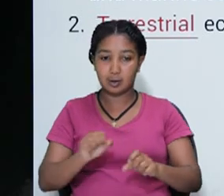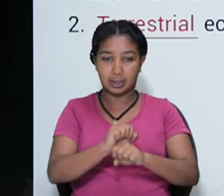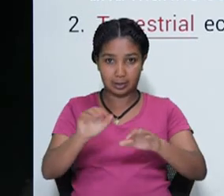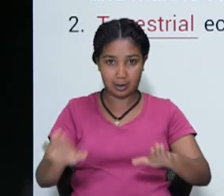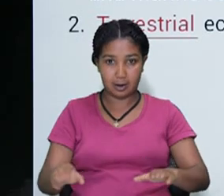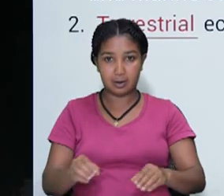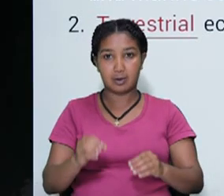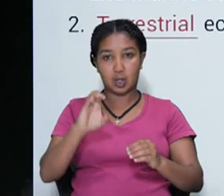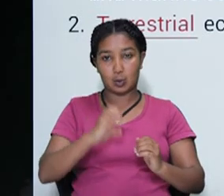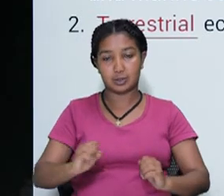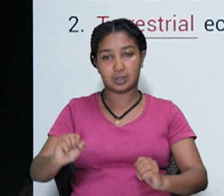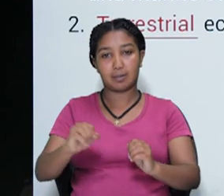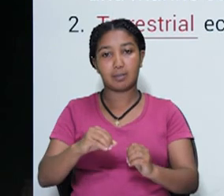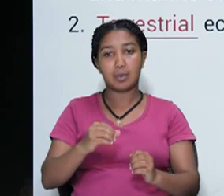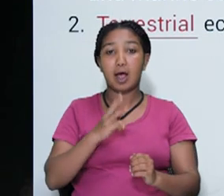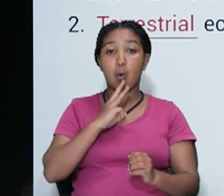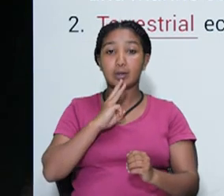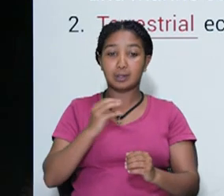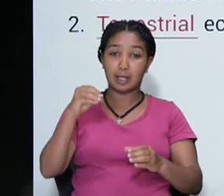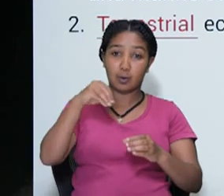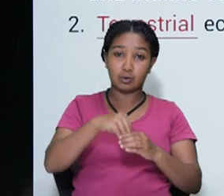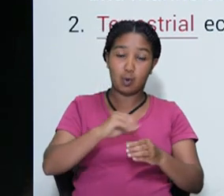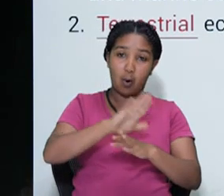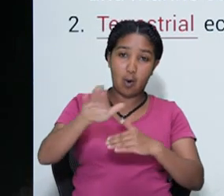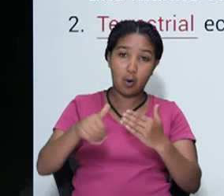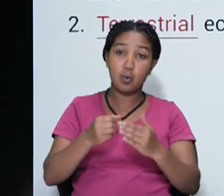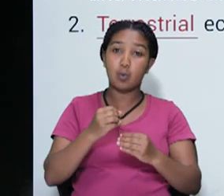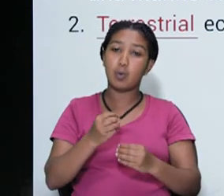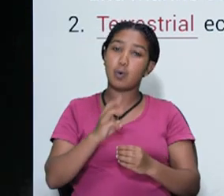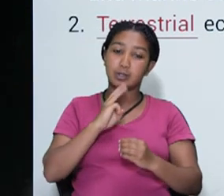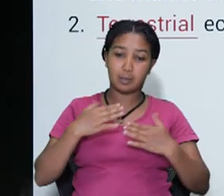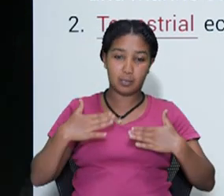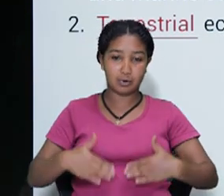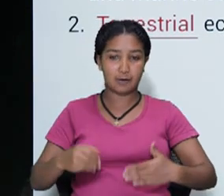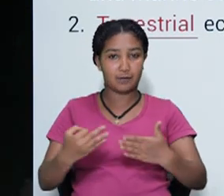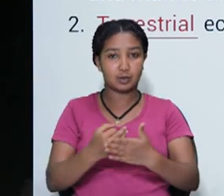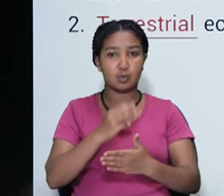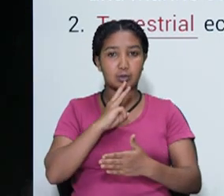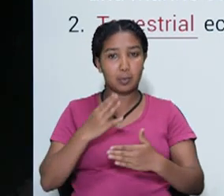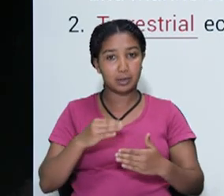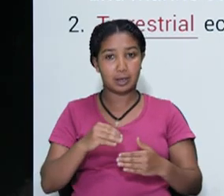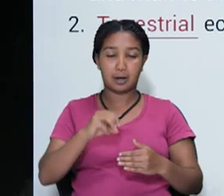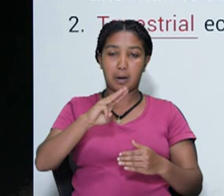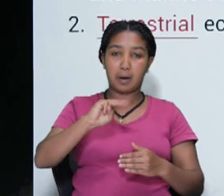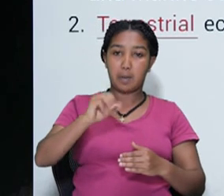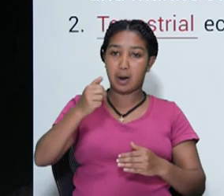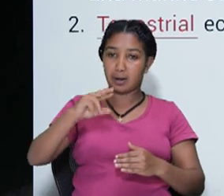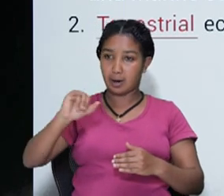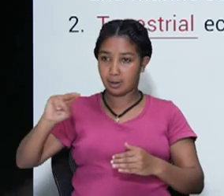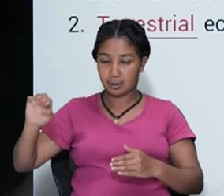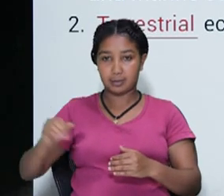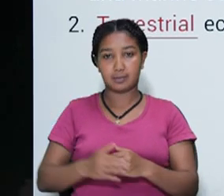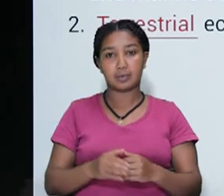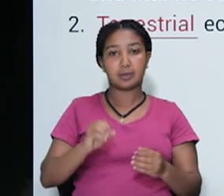terrestrial ecosystems. Aquatic ecosystem includes all water bodies, that is freshwater bodies, and the marine